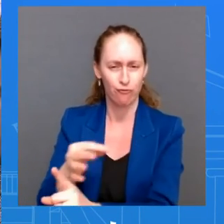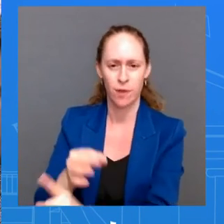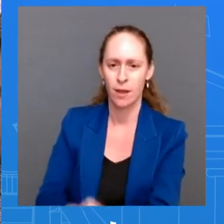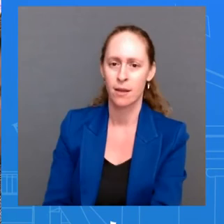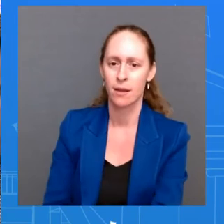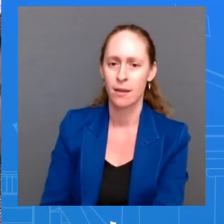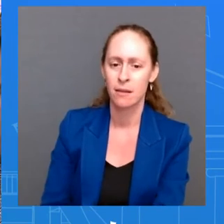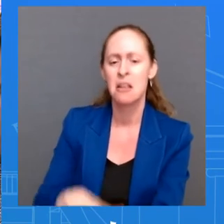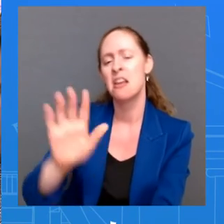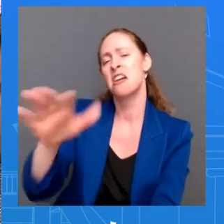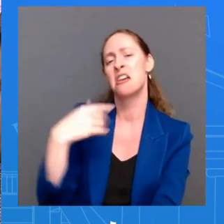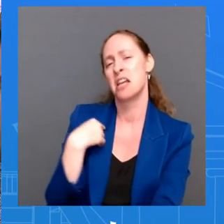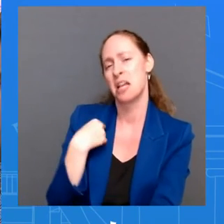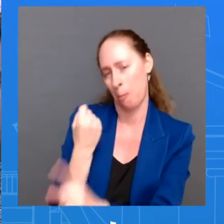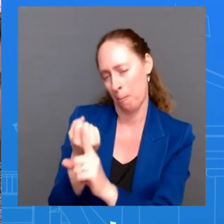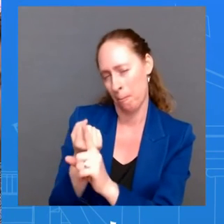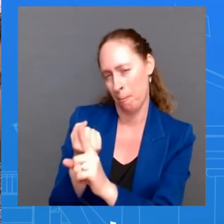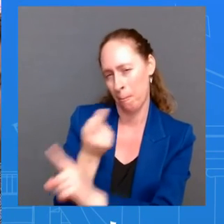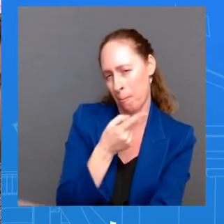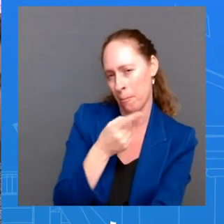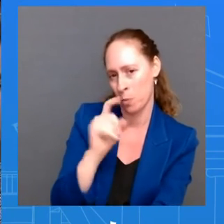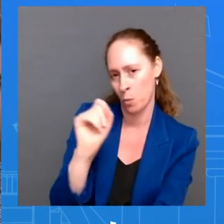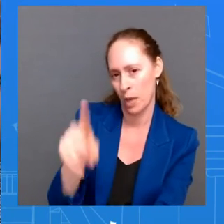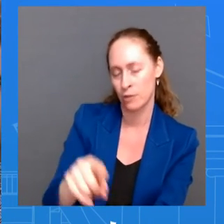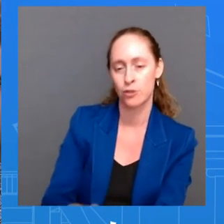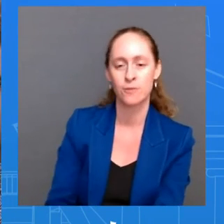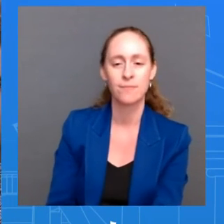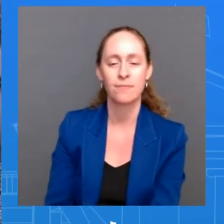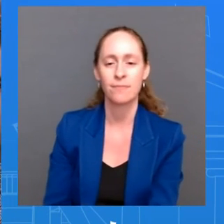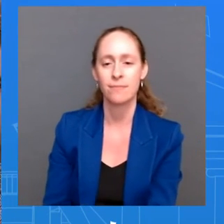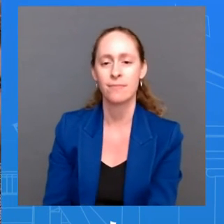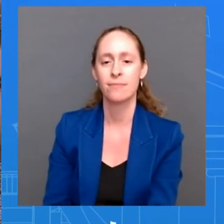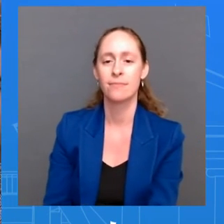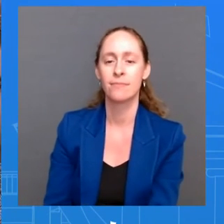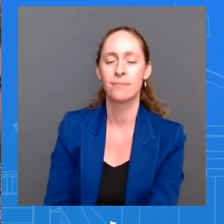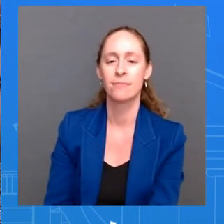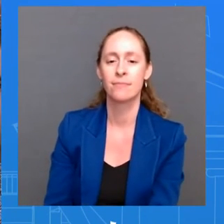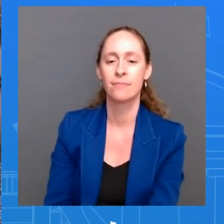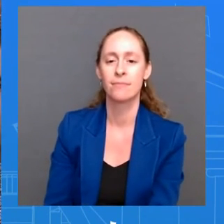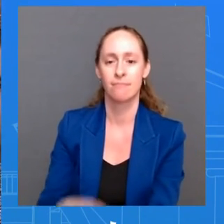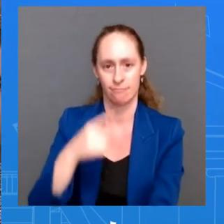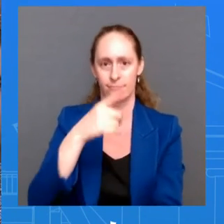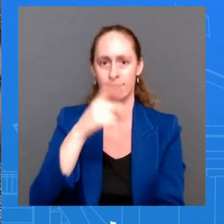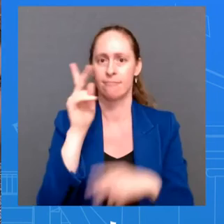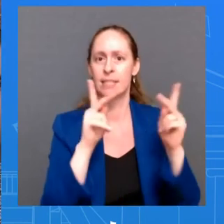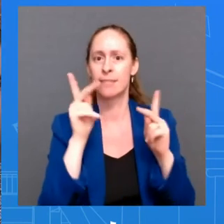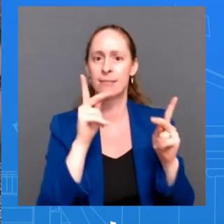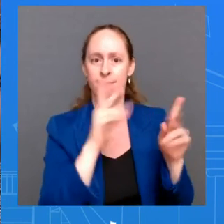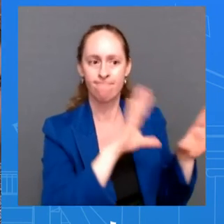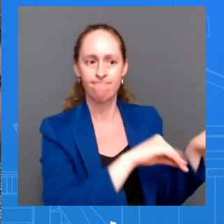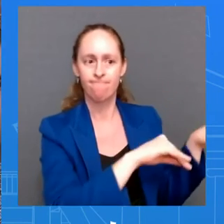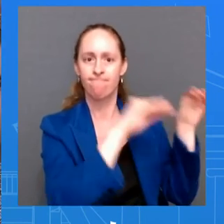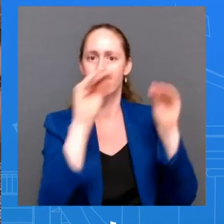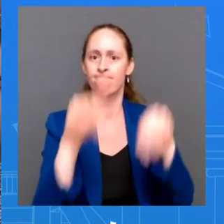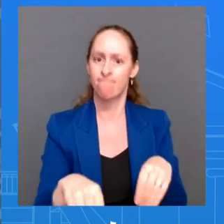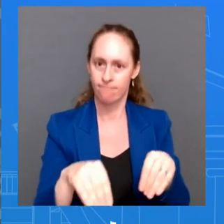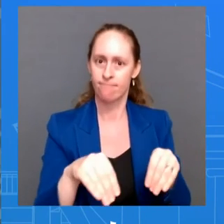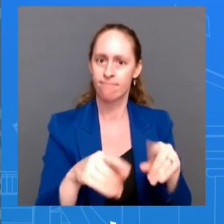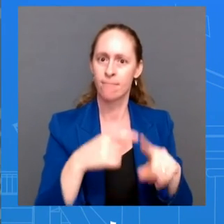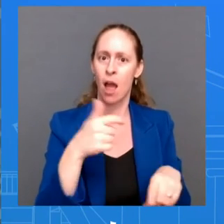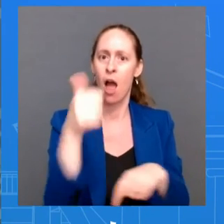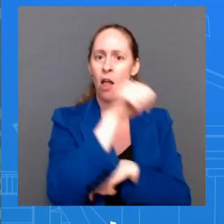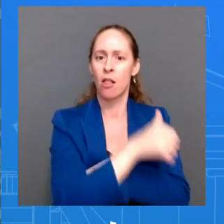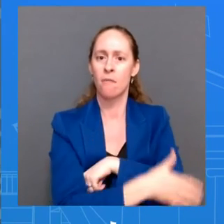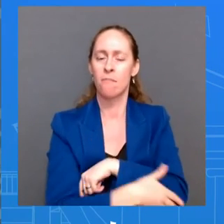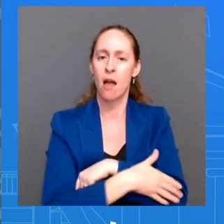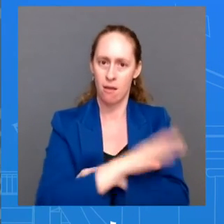Texas busing migrants to D.C. and the federal government flying migrants to, say, New York in the middle of the night and other cities? It's very different because we're